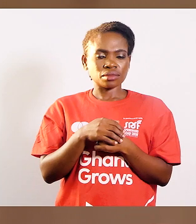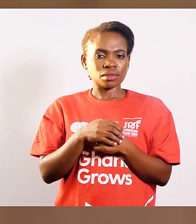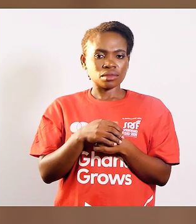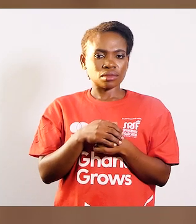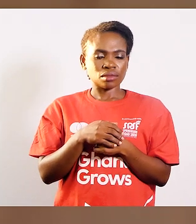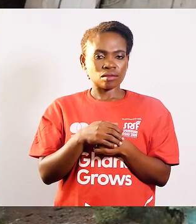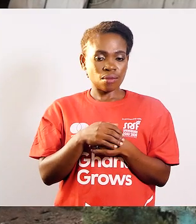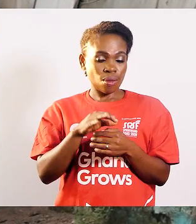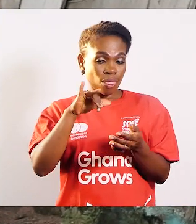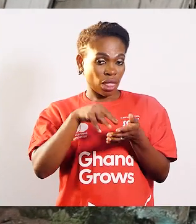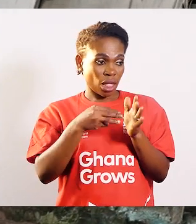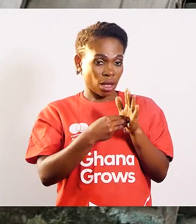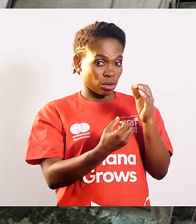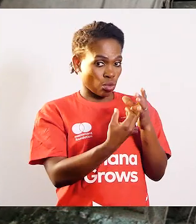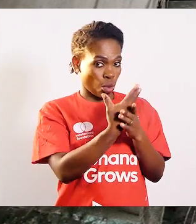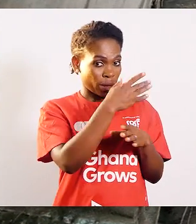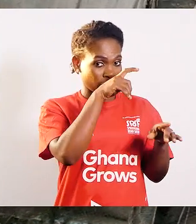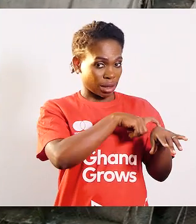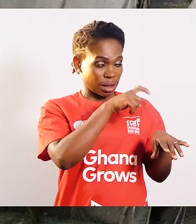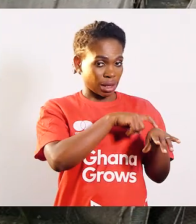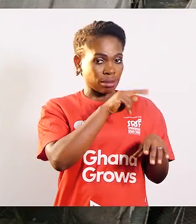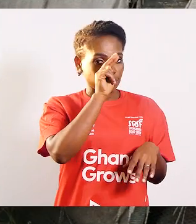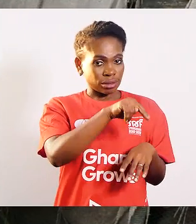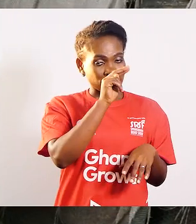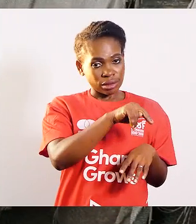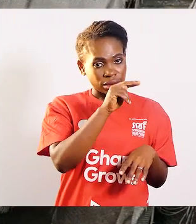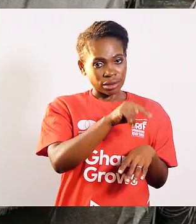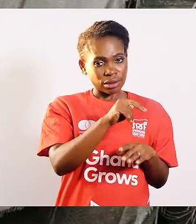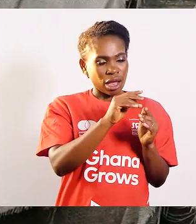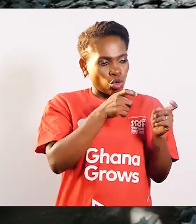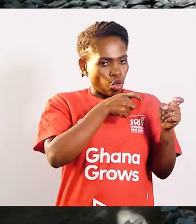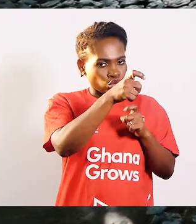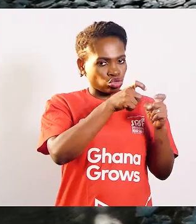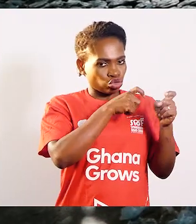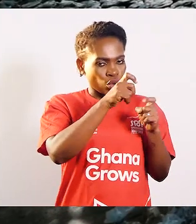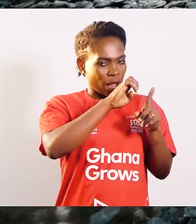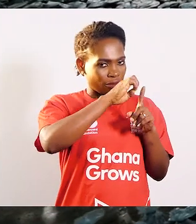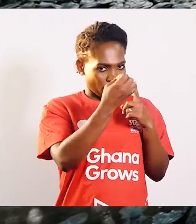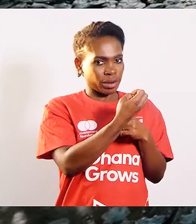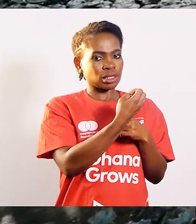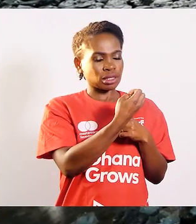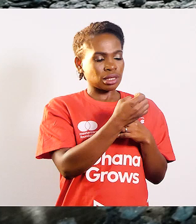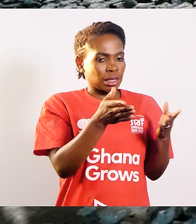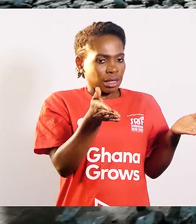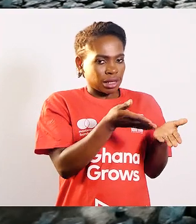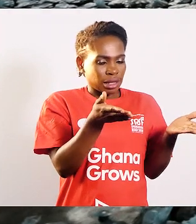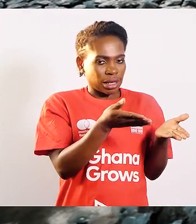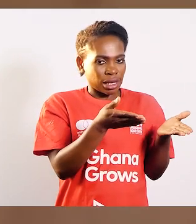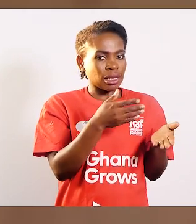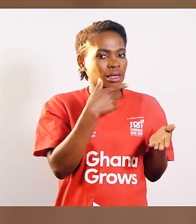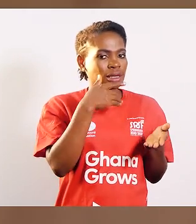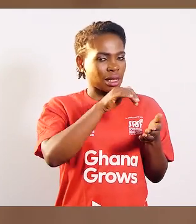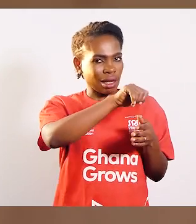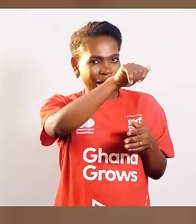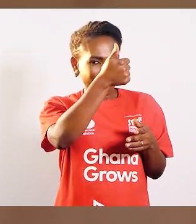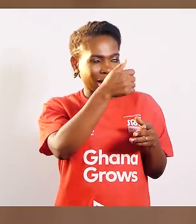a controlled environment. And over here, elsewhere, they have a climate control rooms that they grow